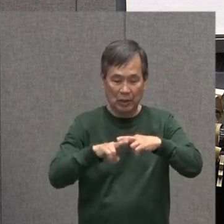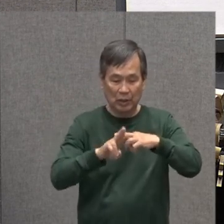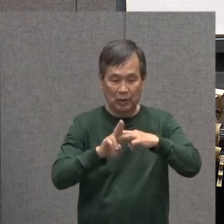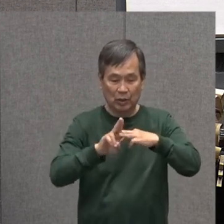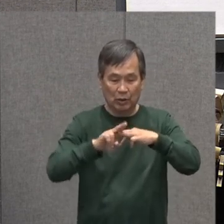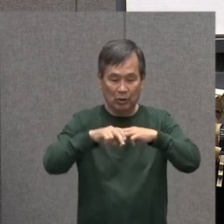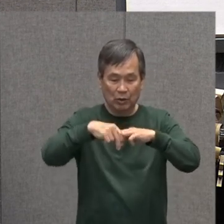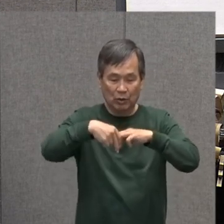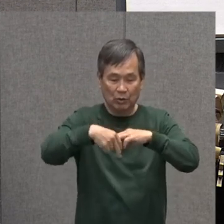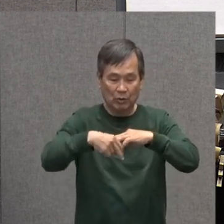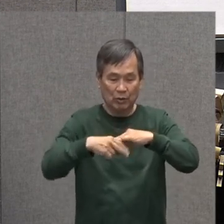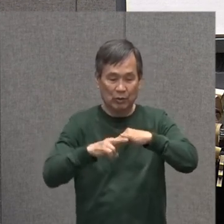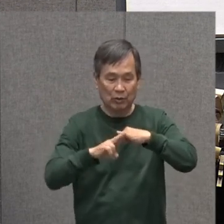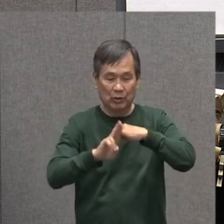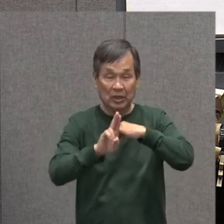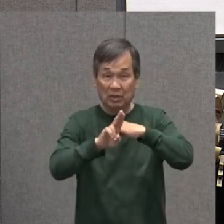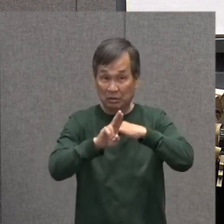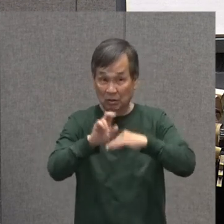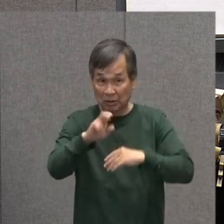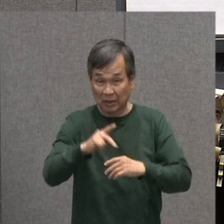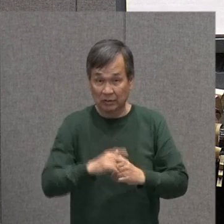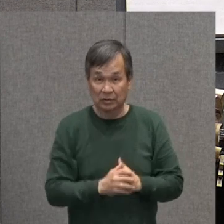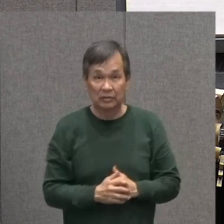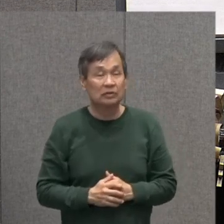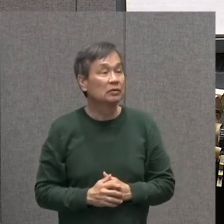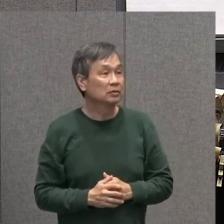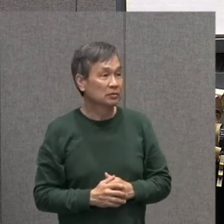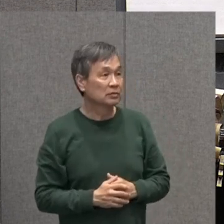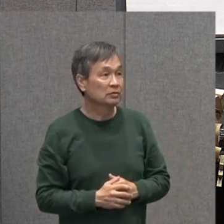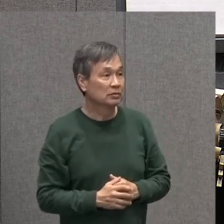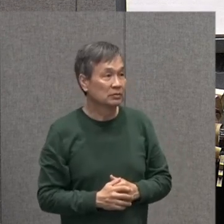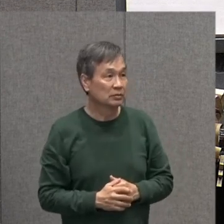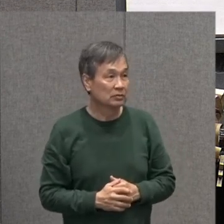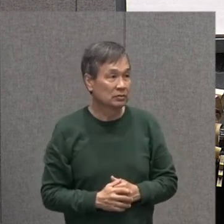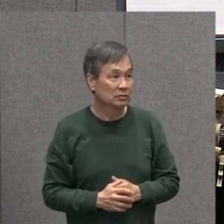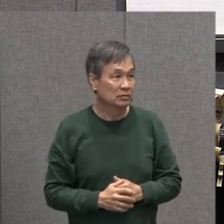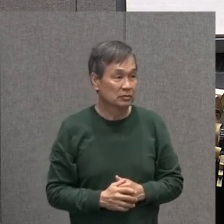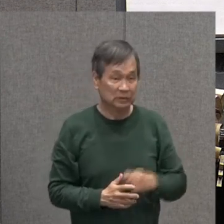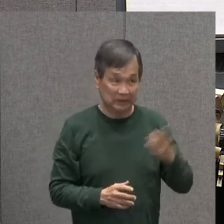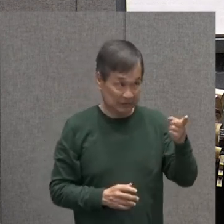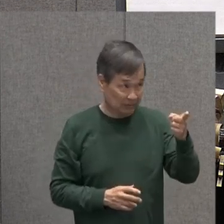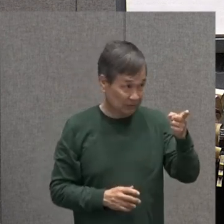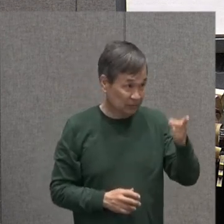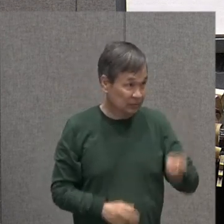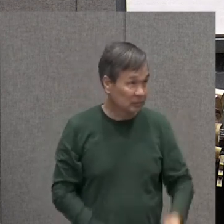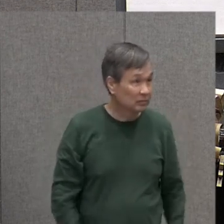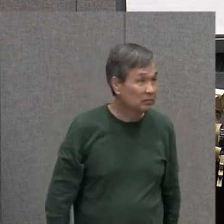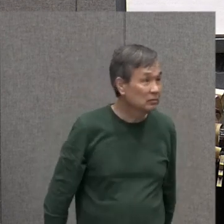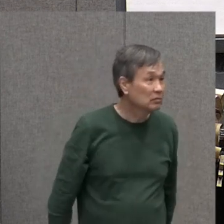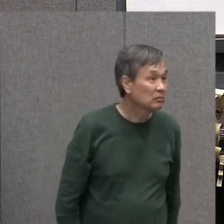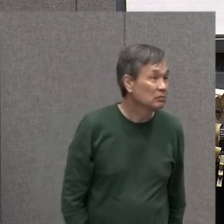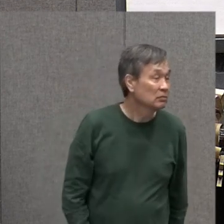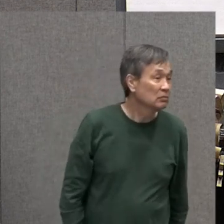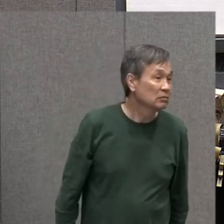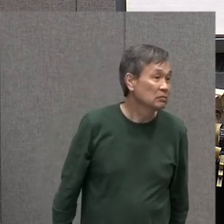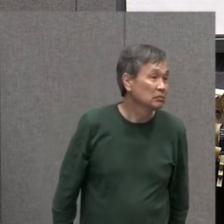paper, I went under one, and over another,